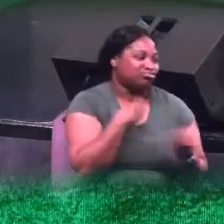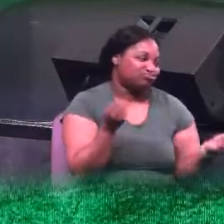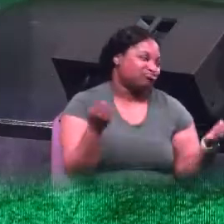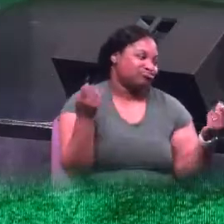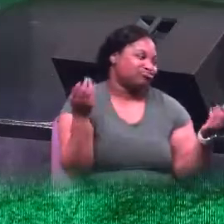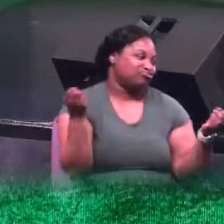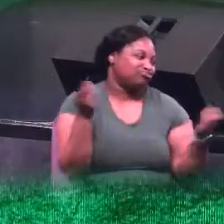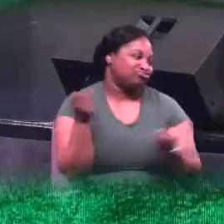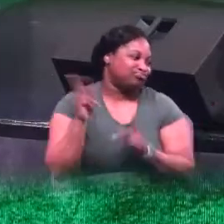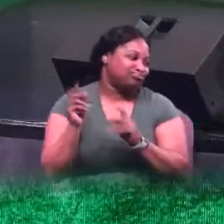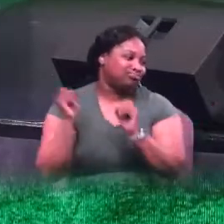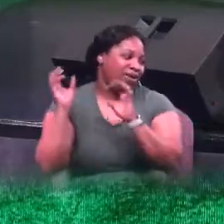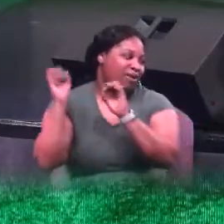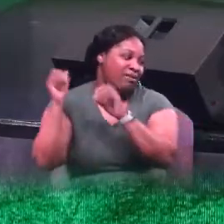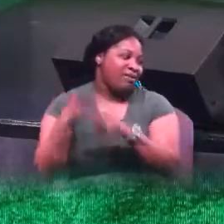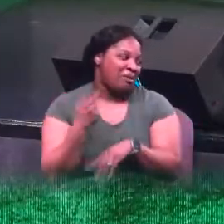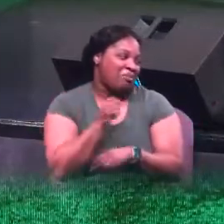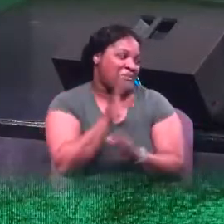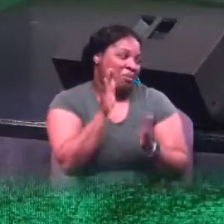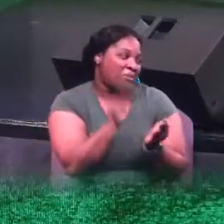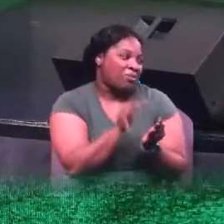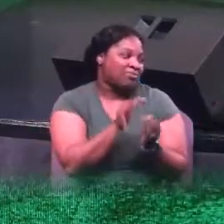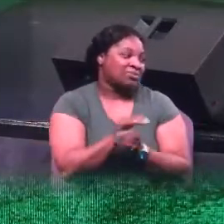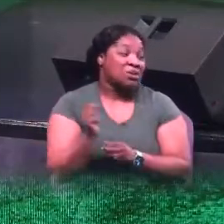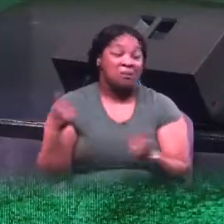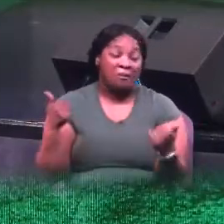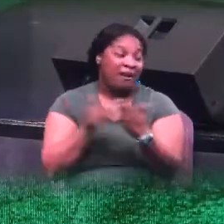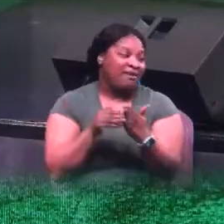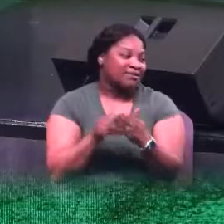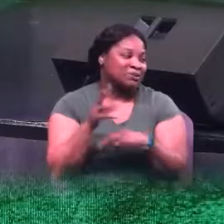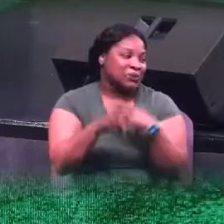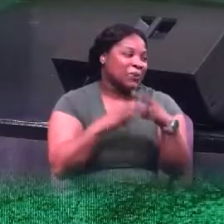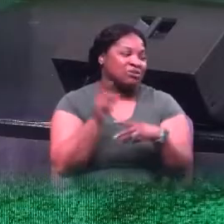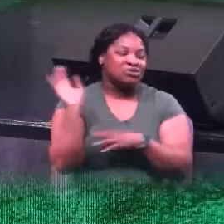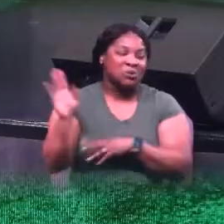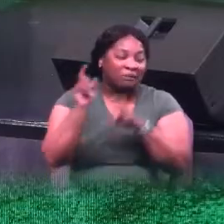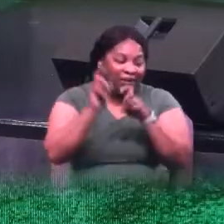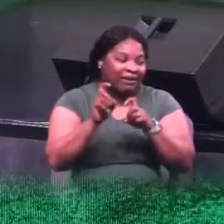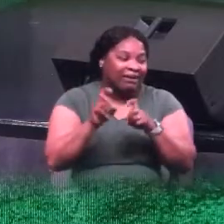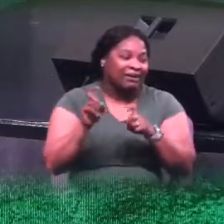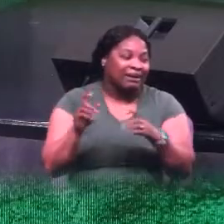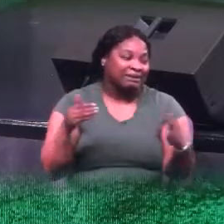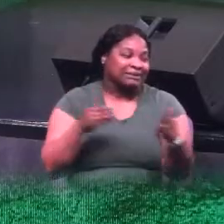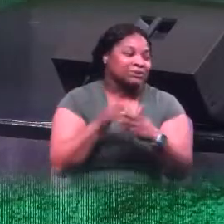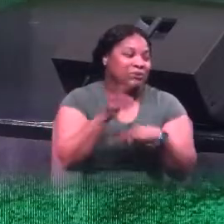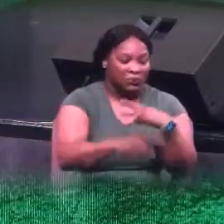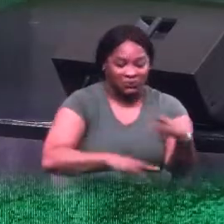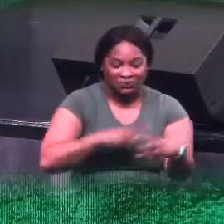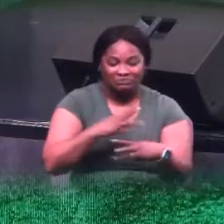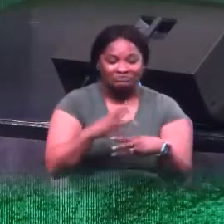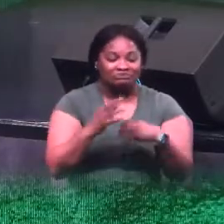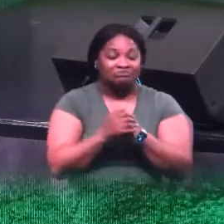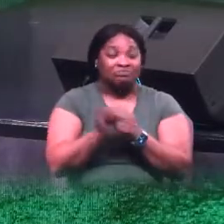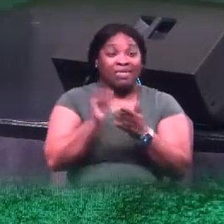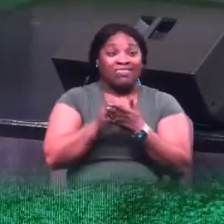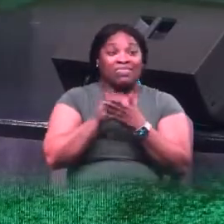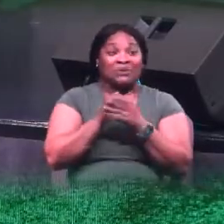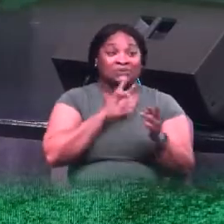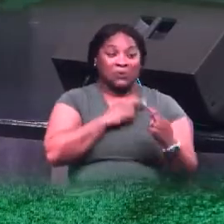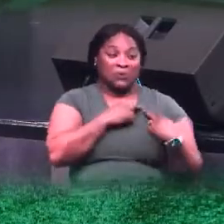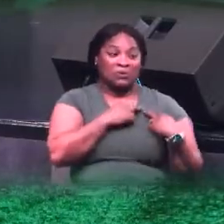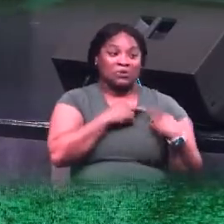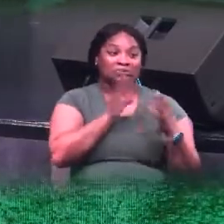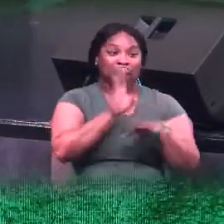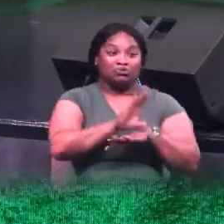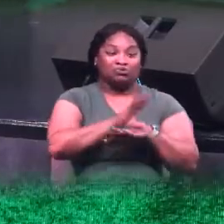world. You're going to come against the world, and you're going to need some help coming against the world. That's the responsibility